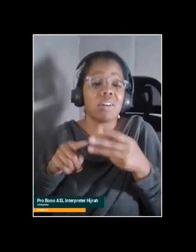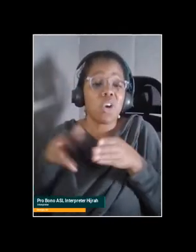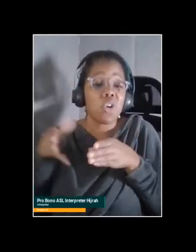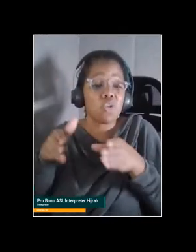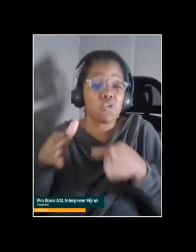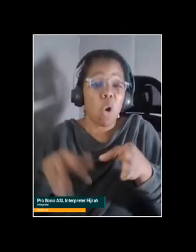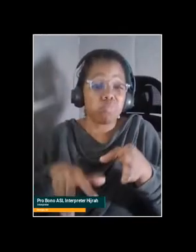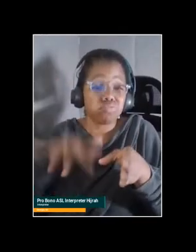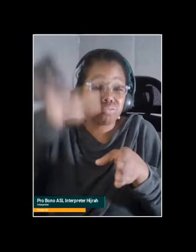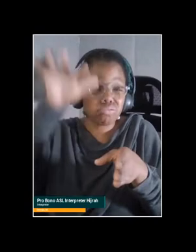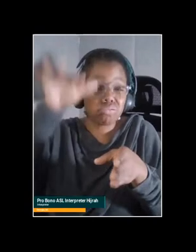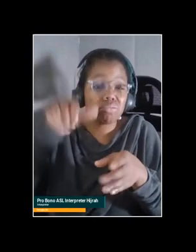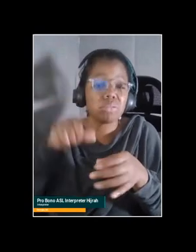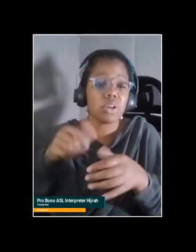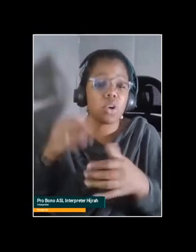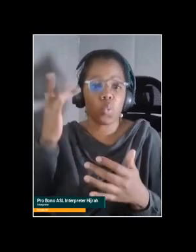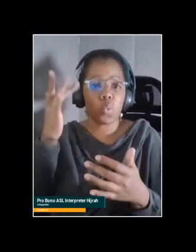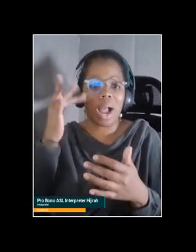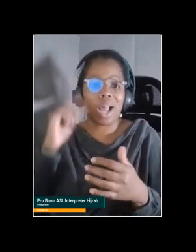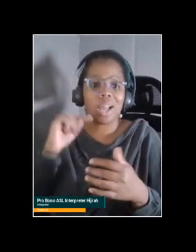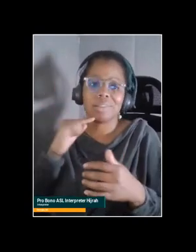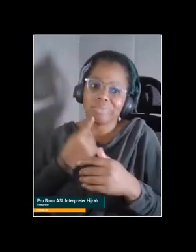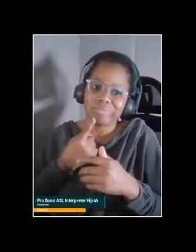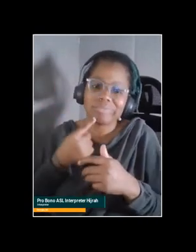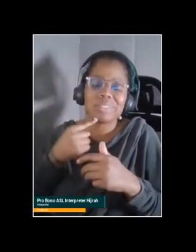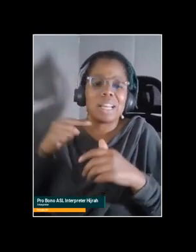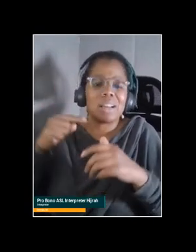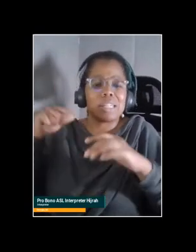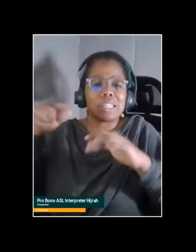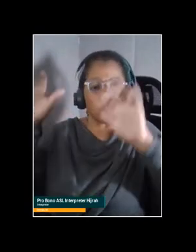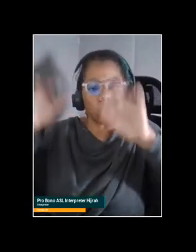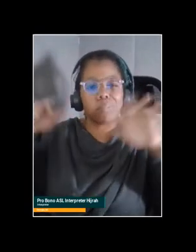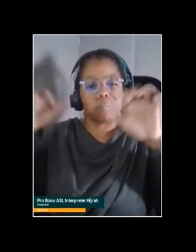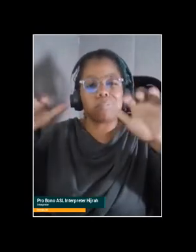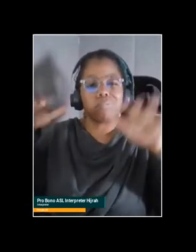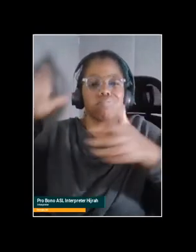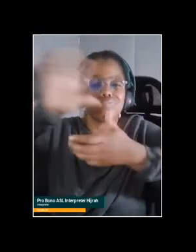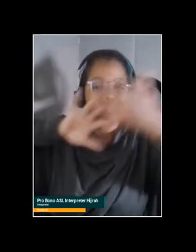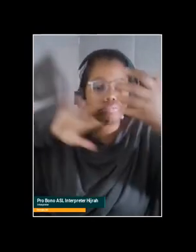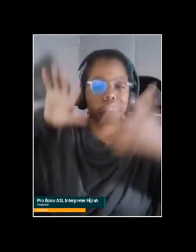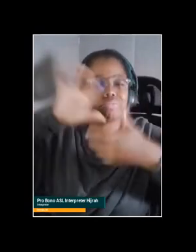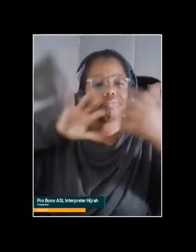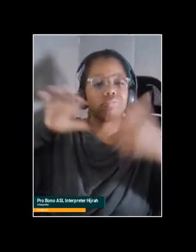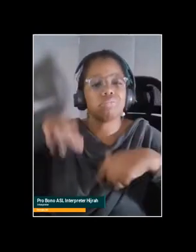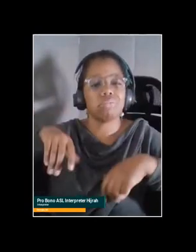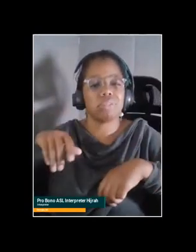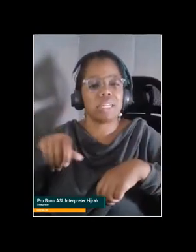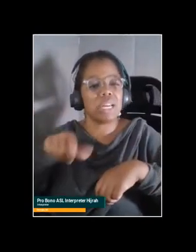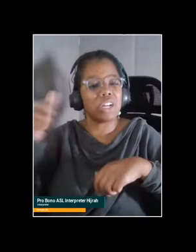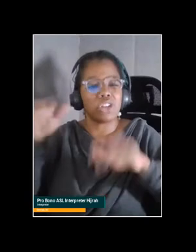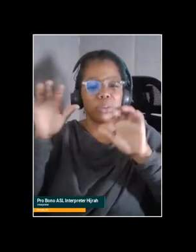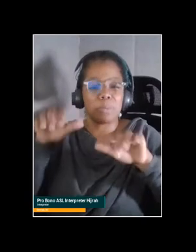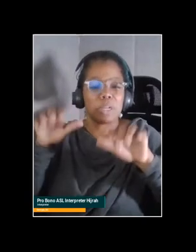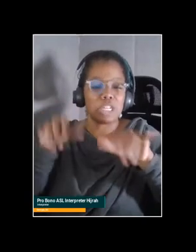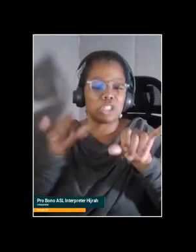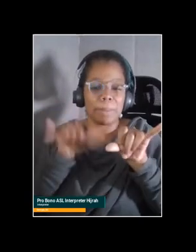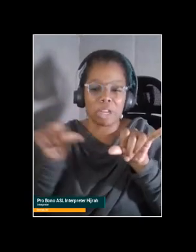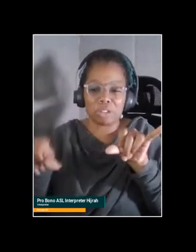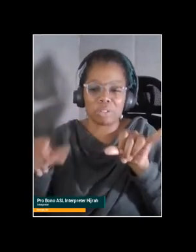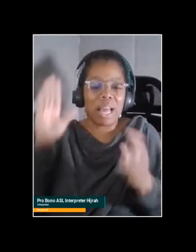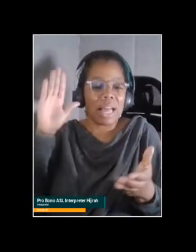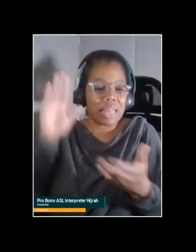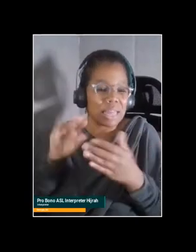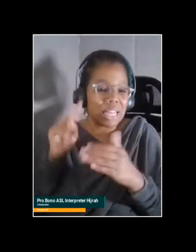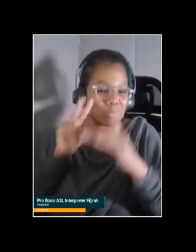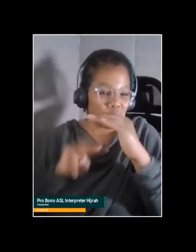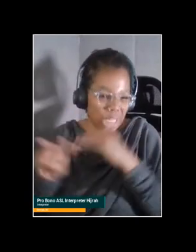is in part due to extreme storm surges and also just altered precipitation patterns, less predictable